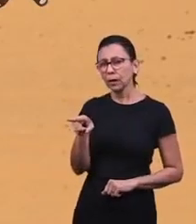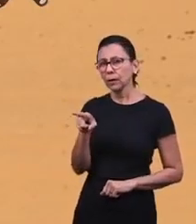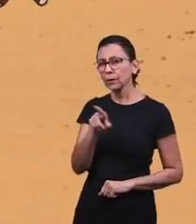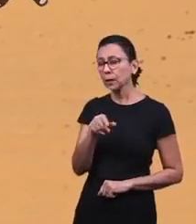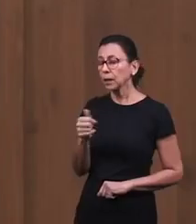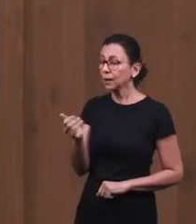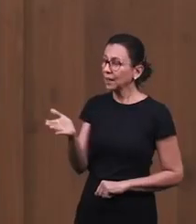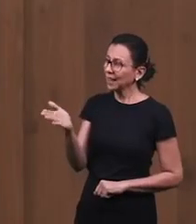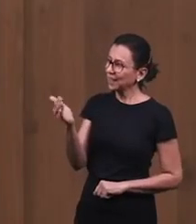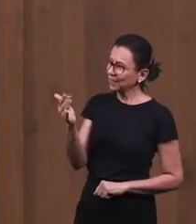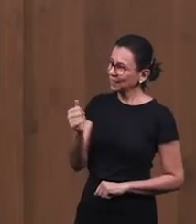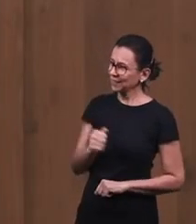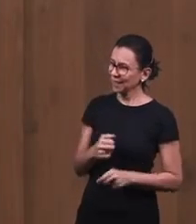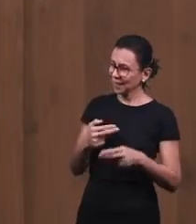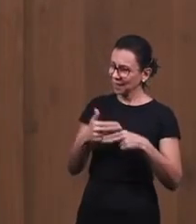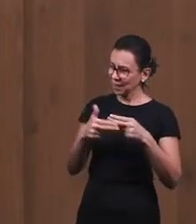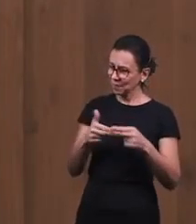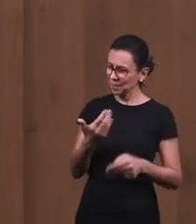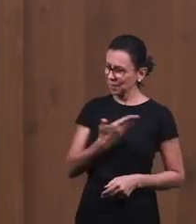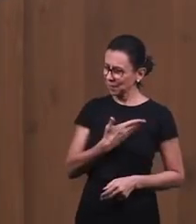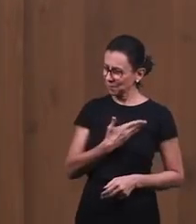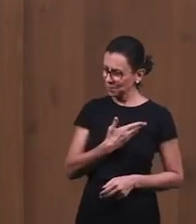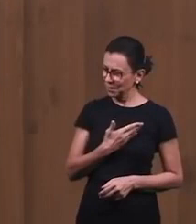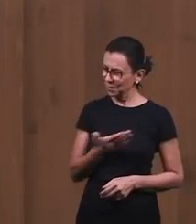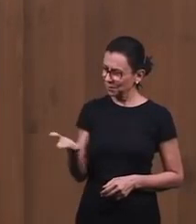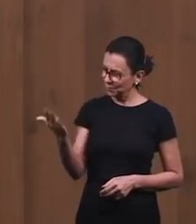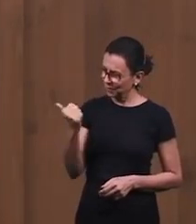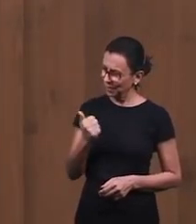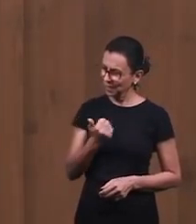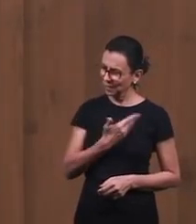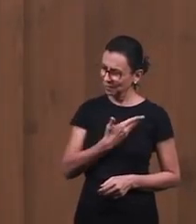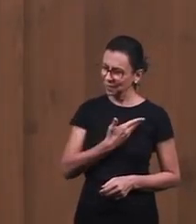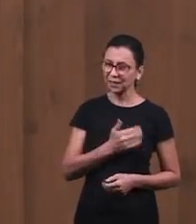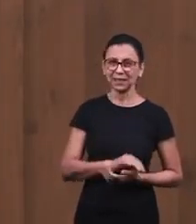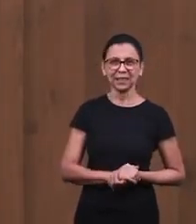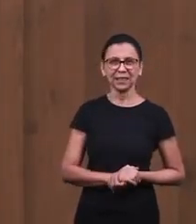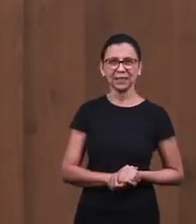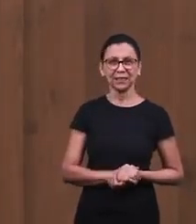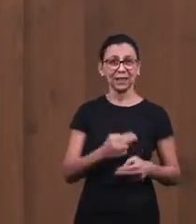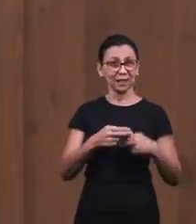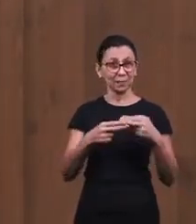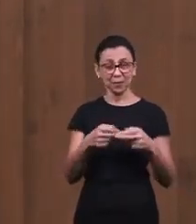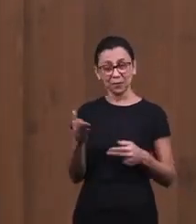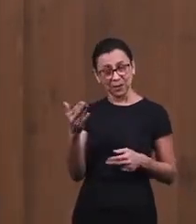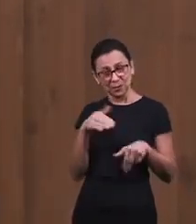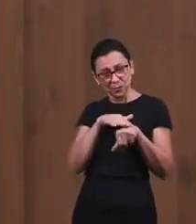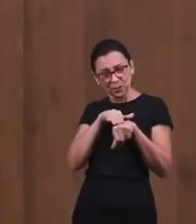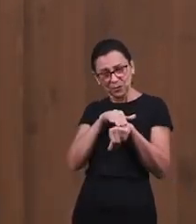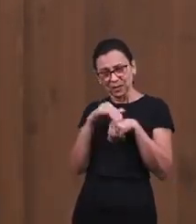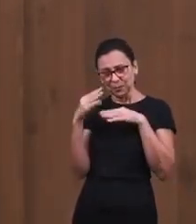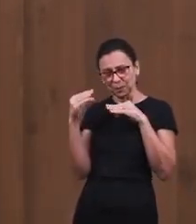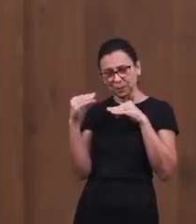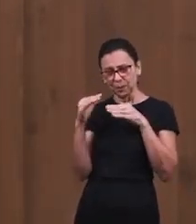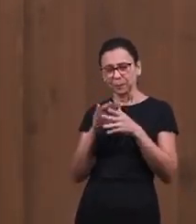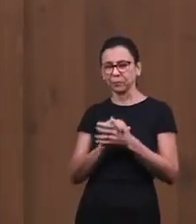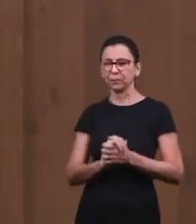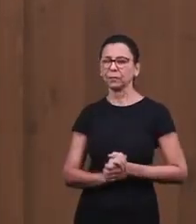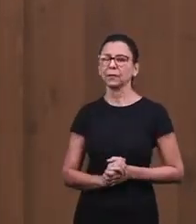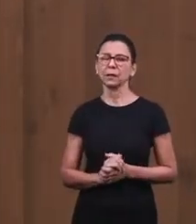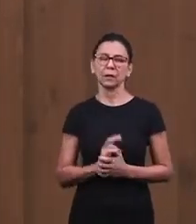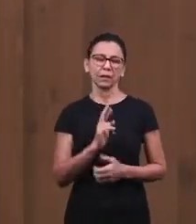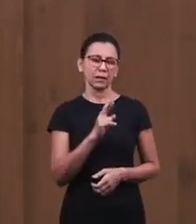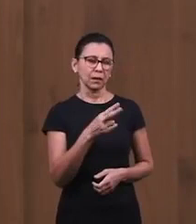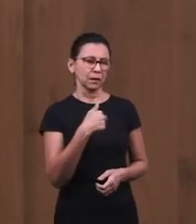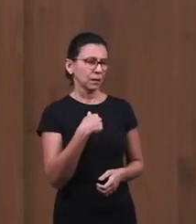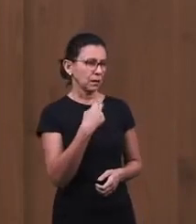you. And they pretend to be friends. And they said, let's build an alliance here. But Nehemiah answered